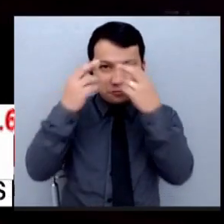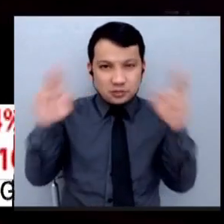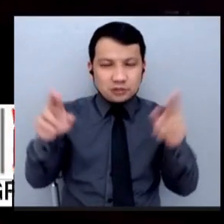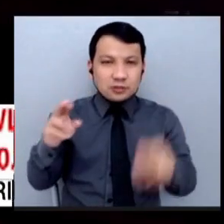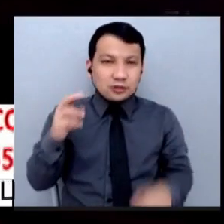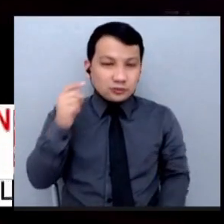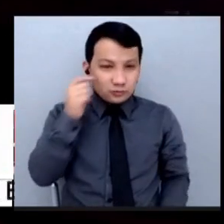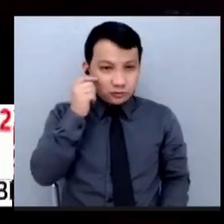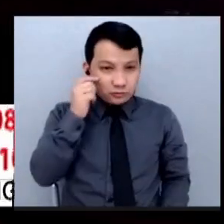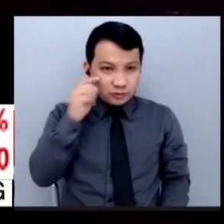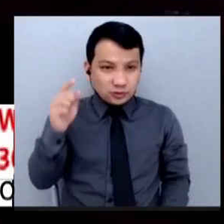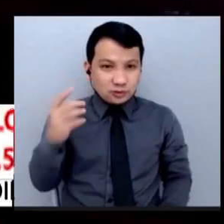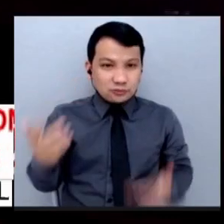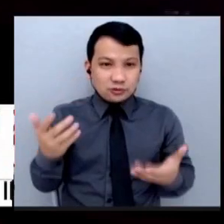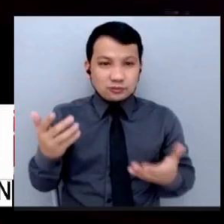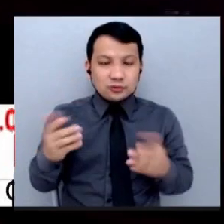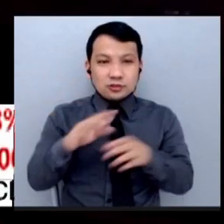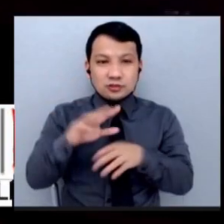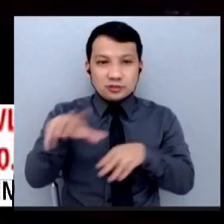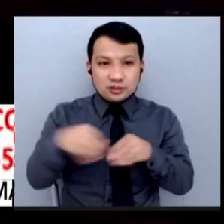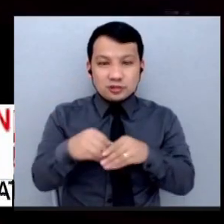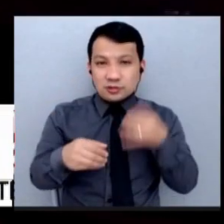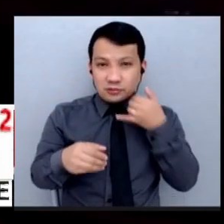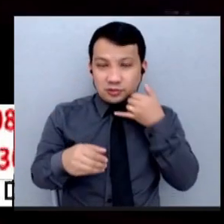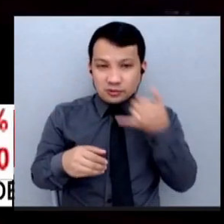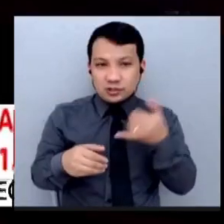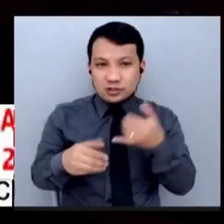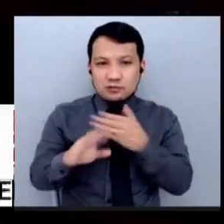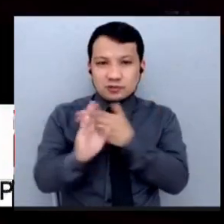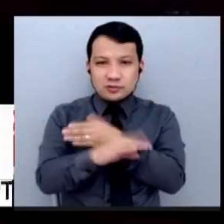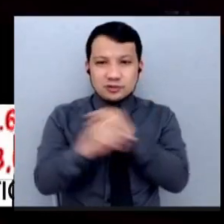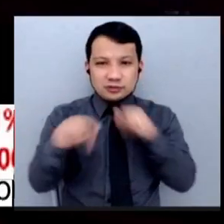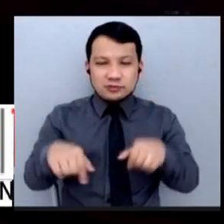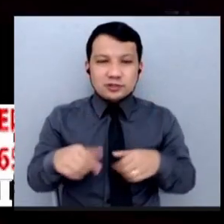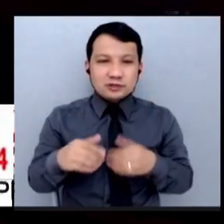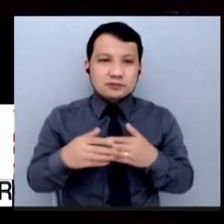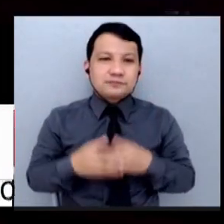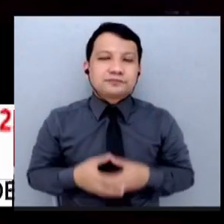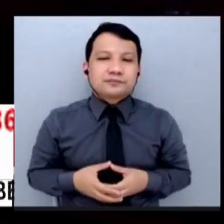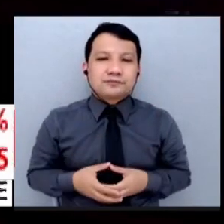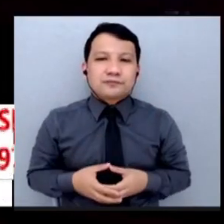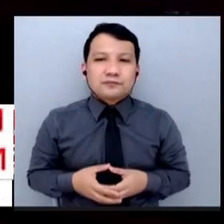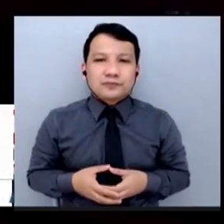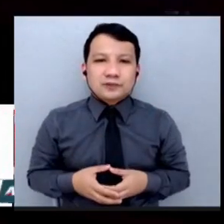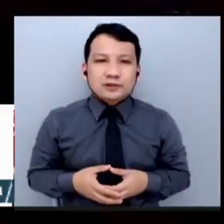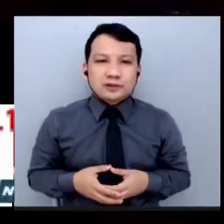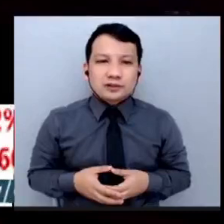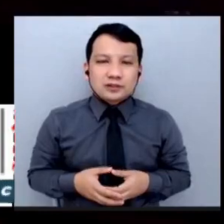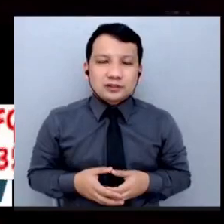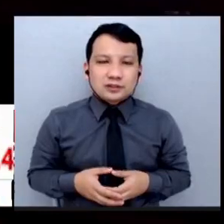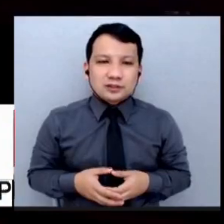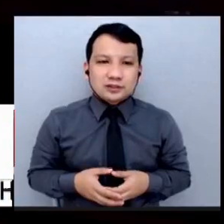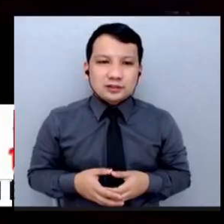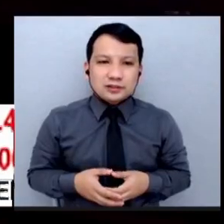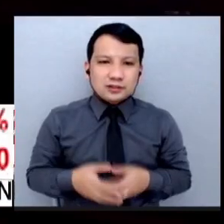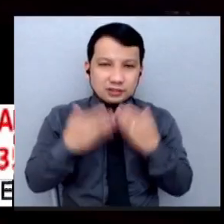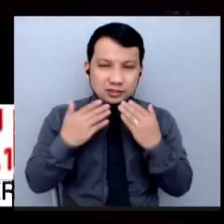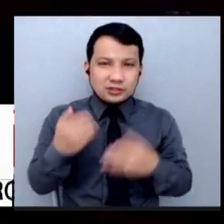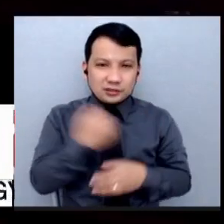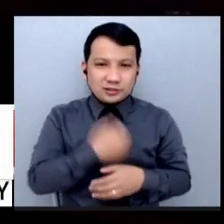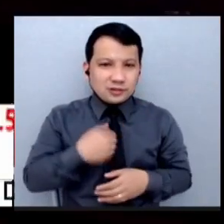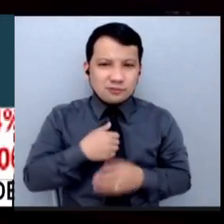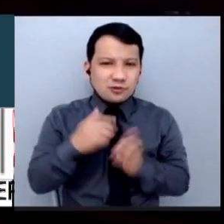Toby Tianco on this. He now joins us on the line. Mayor, nice to have you back on the program. Yes, Carmina, pasensya na mahina